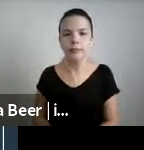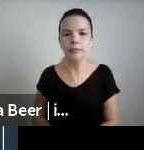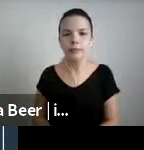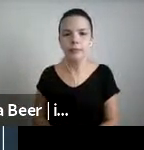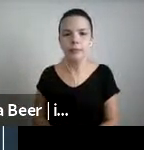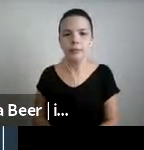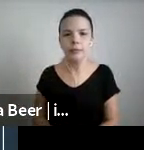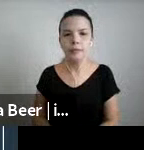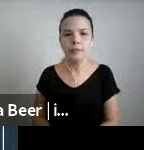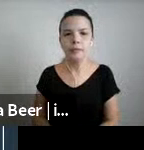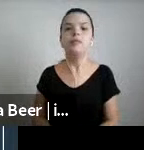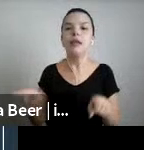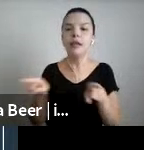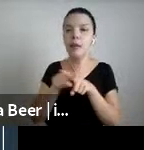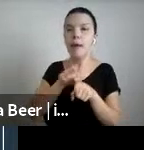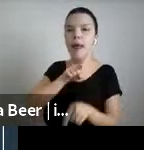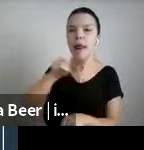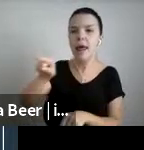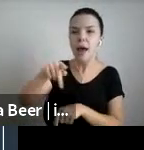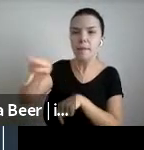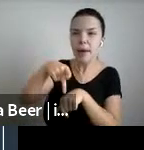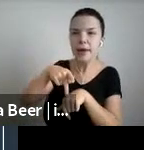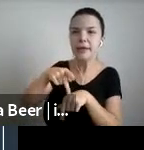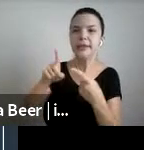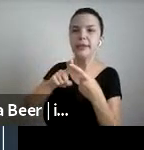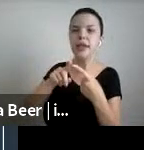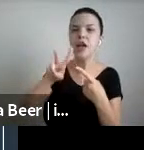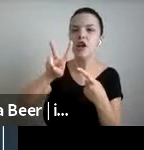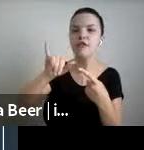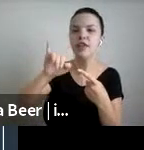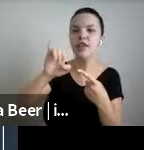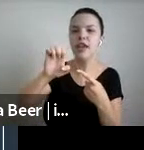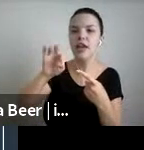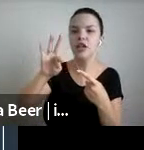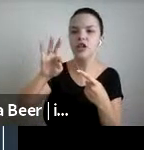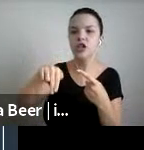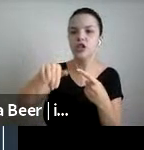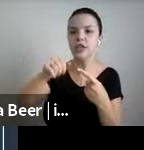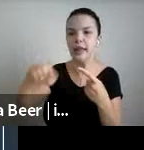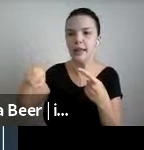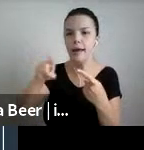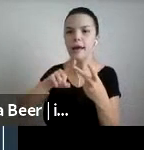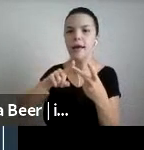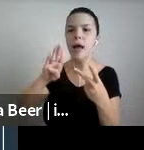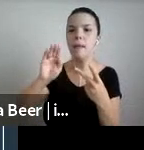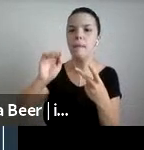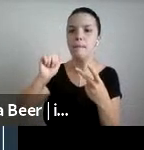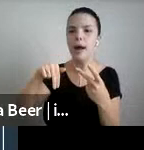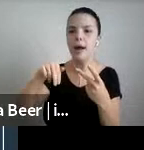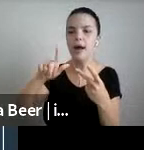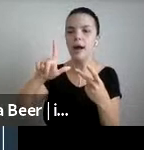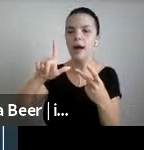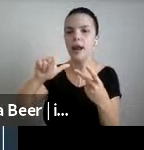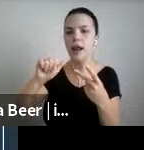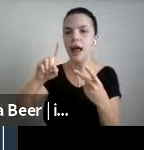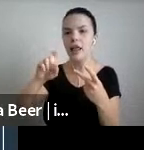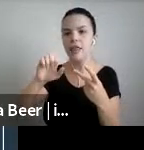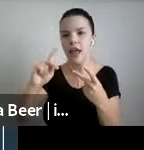Proposed MPAs in Vietnam, Bangladesh, and a few other countries, as I said, are using IMA information.